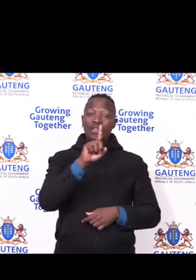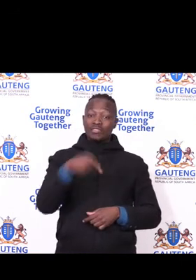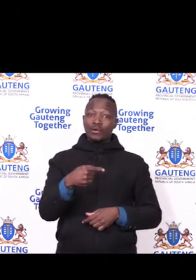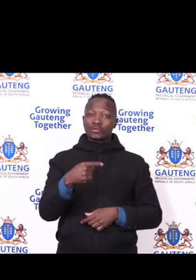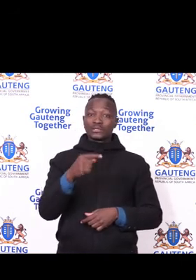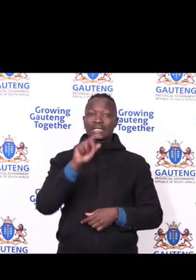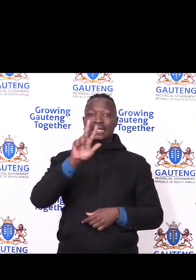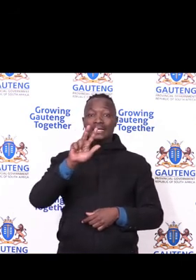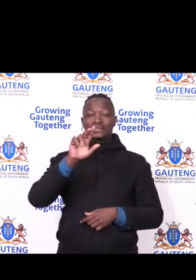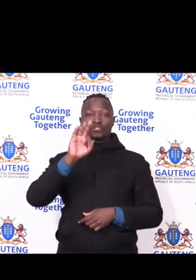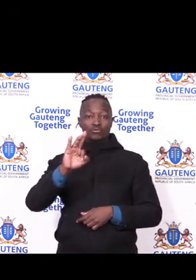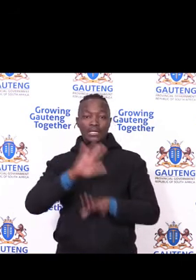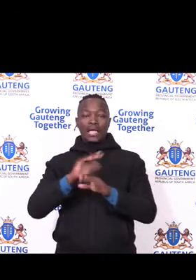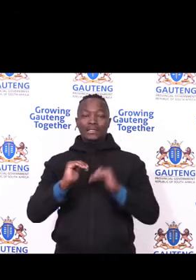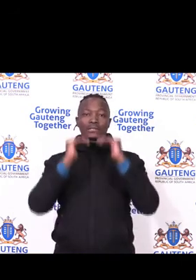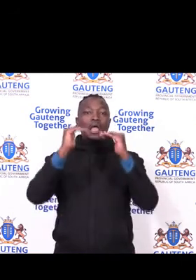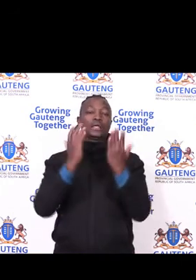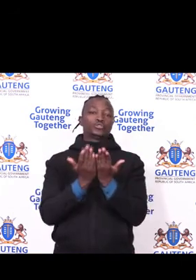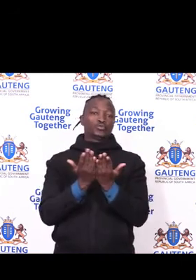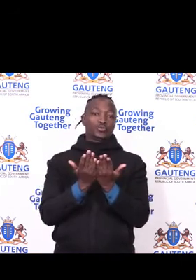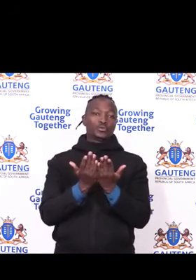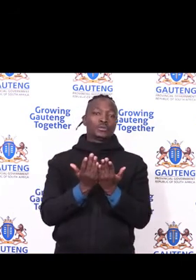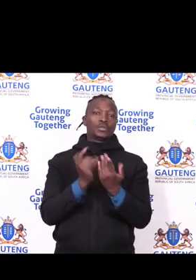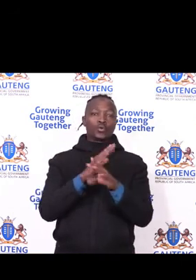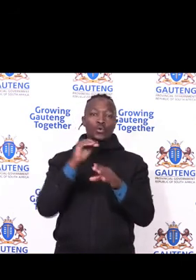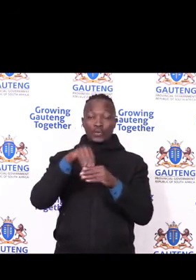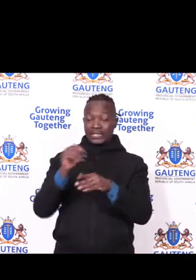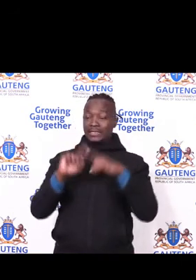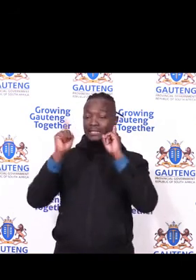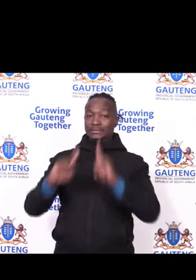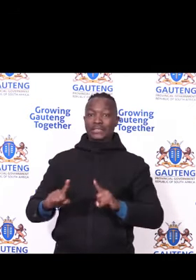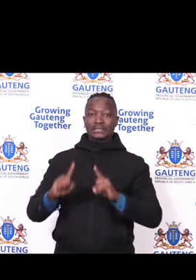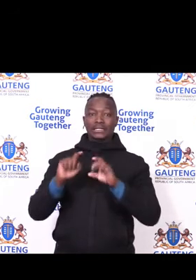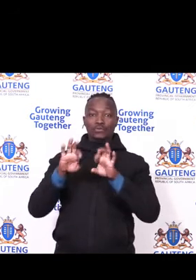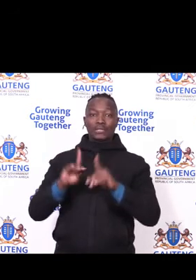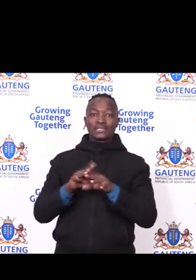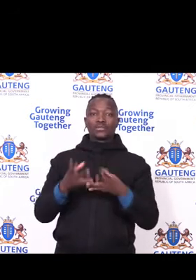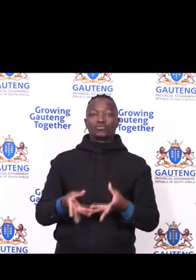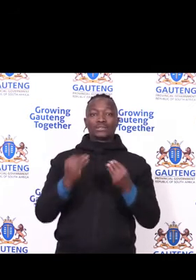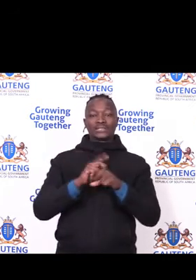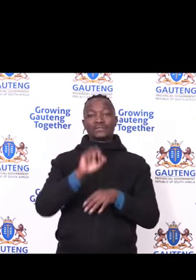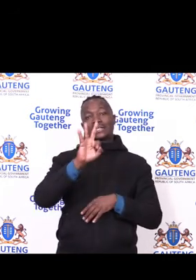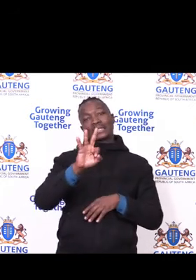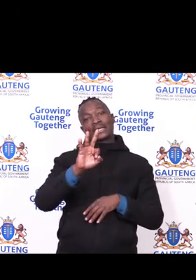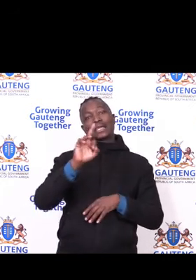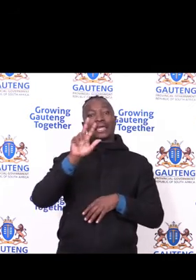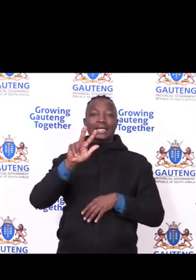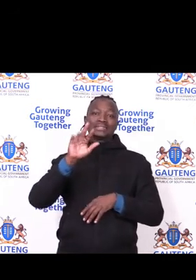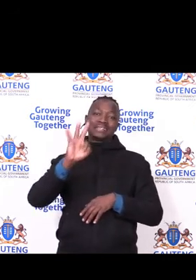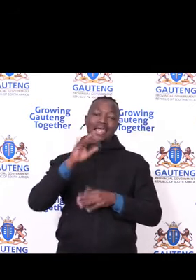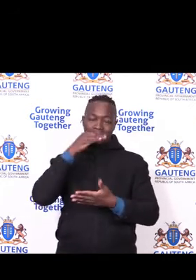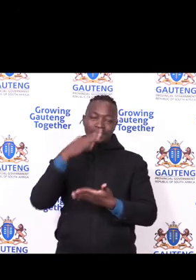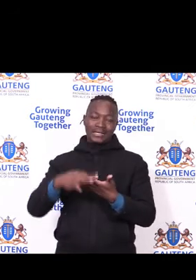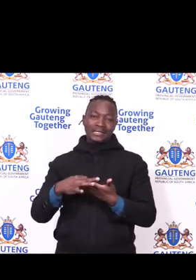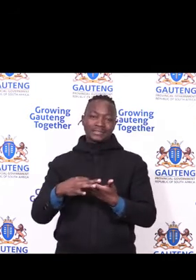1,193 are in secondary schools. And within the special education sector, we received 389 applications. So we've